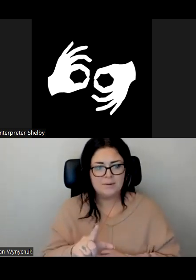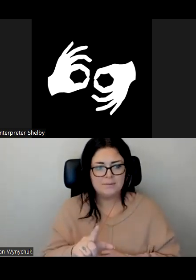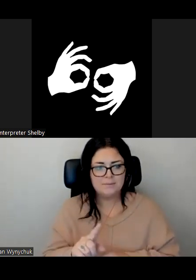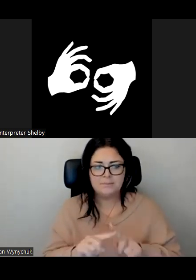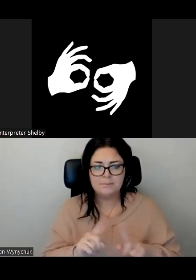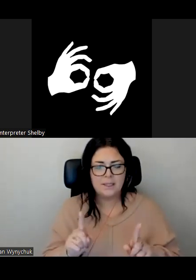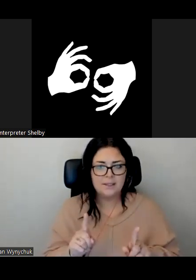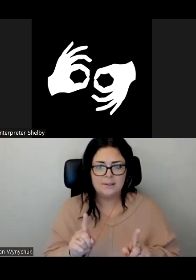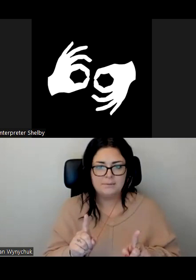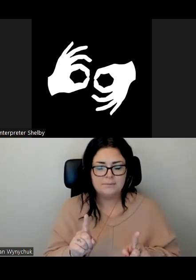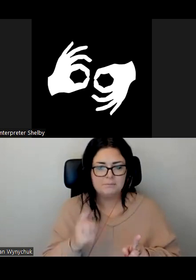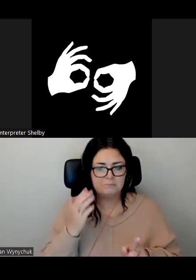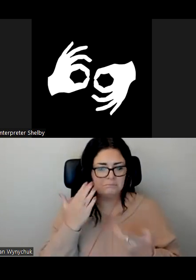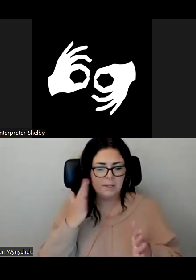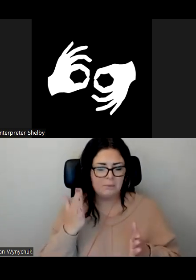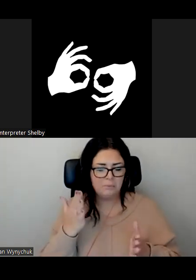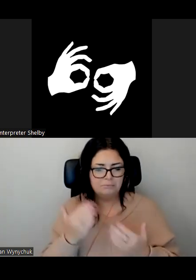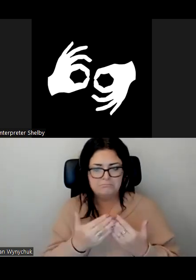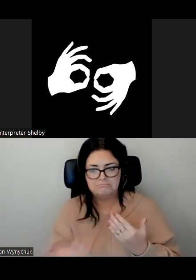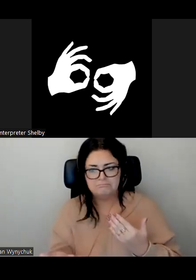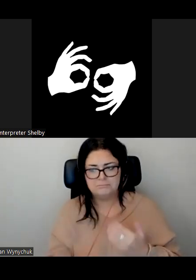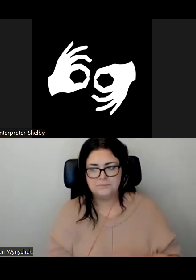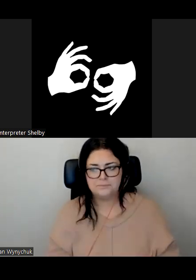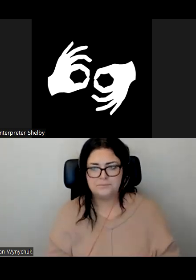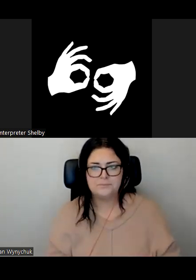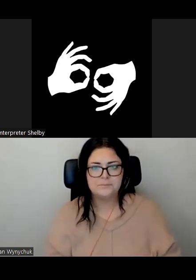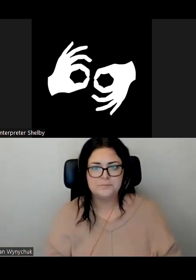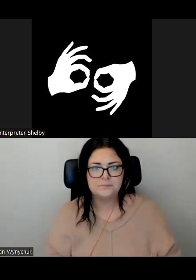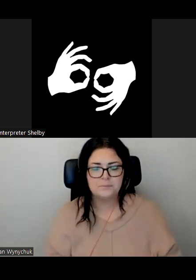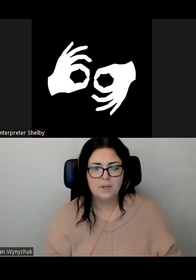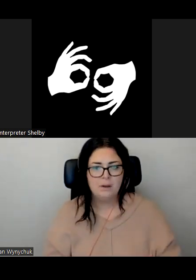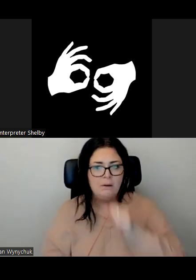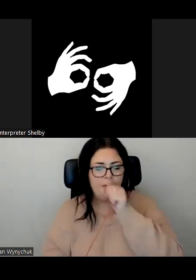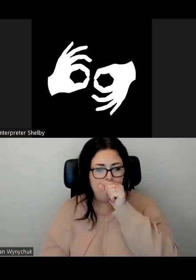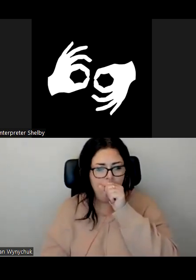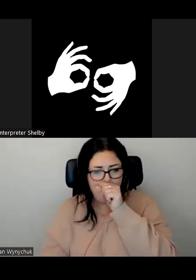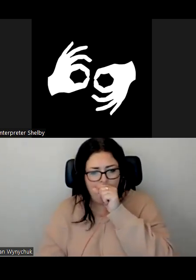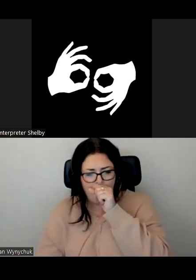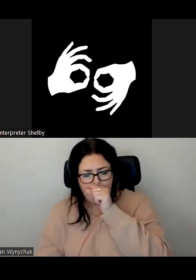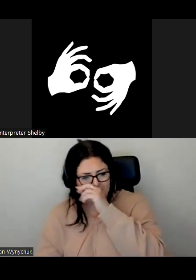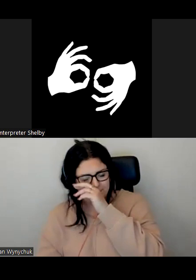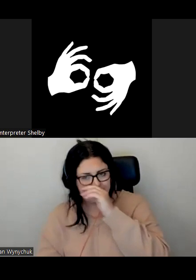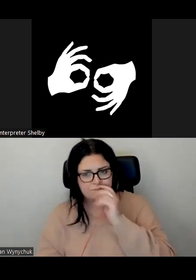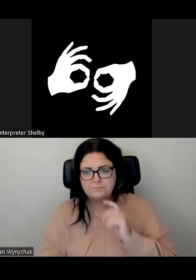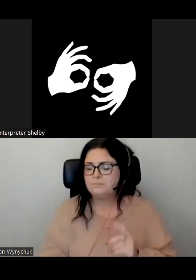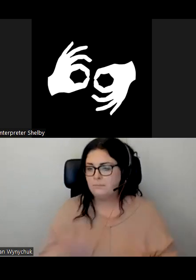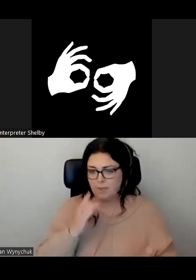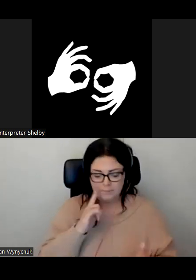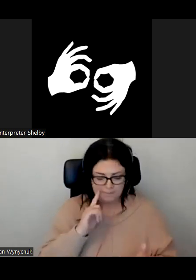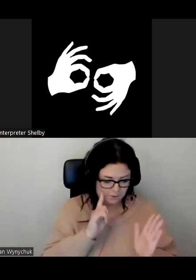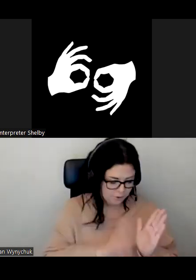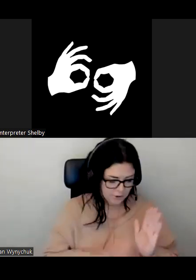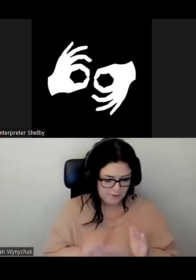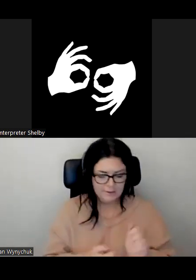I haven't heard the outcome. Okay. So that's something that we could certainly look into and follow up with everybody on the